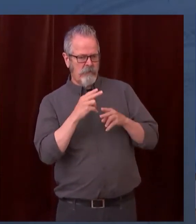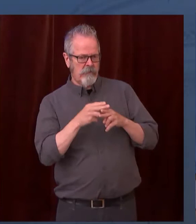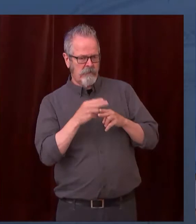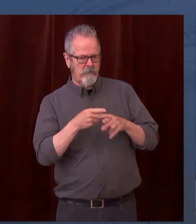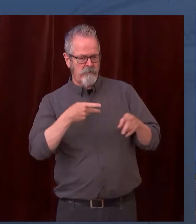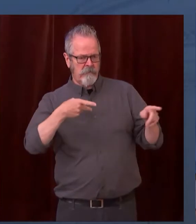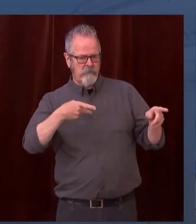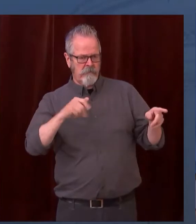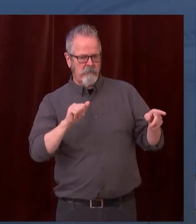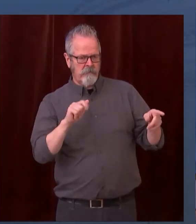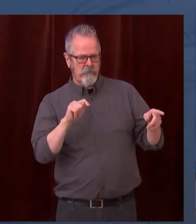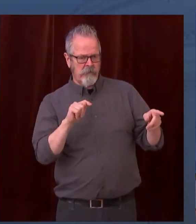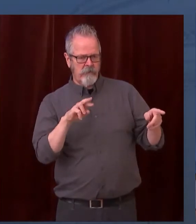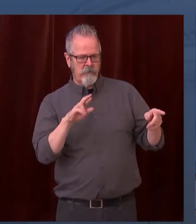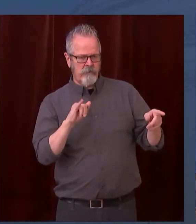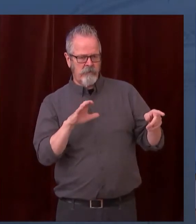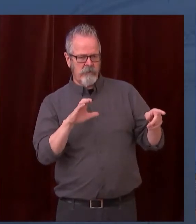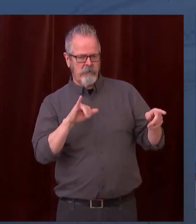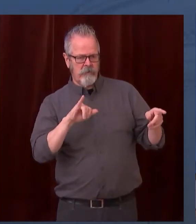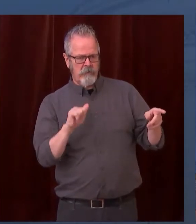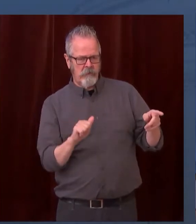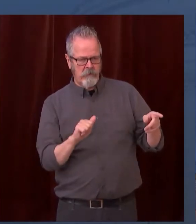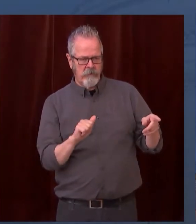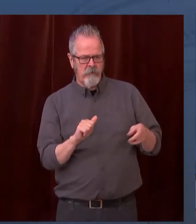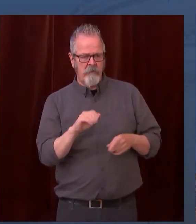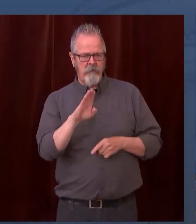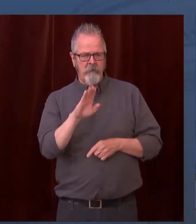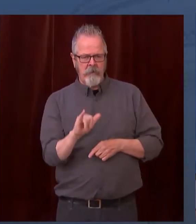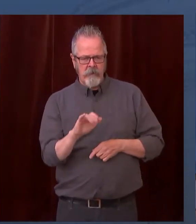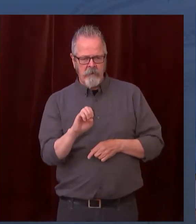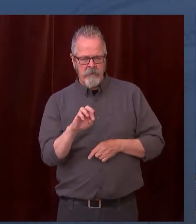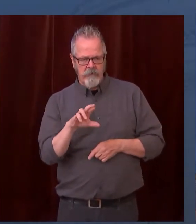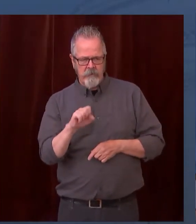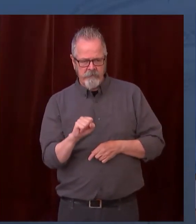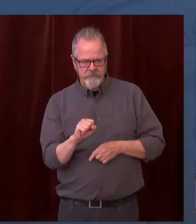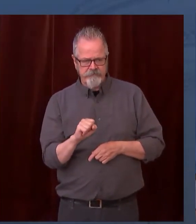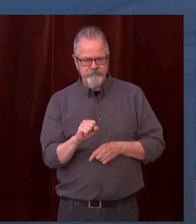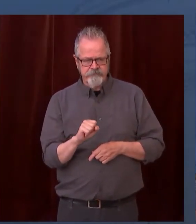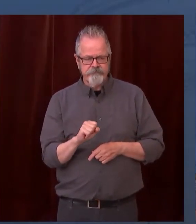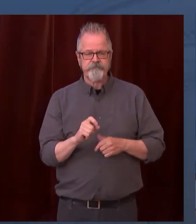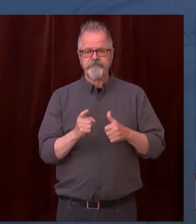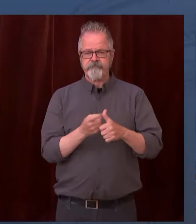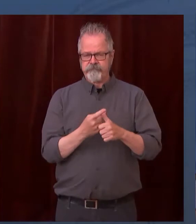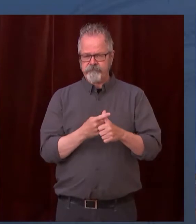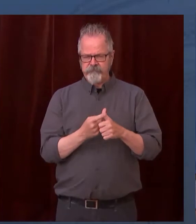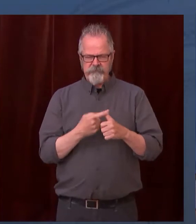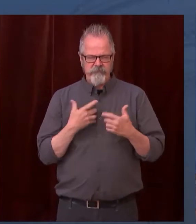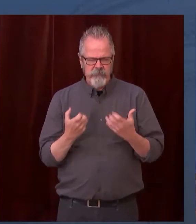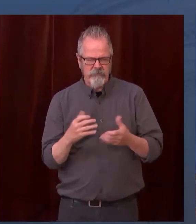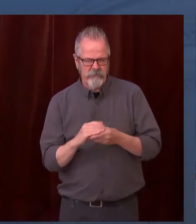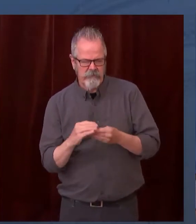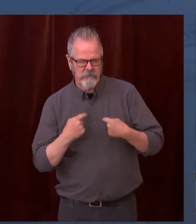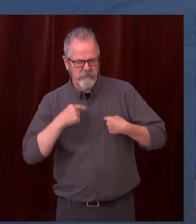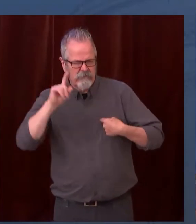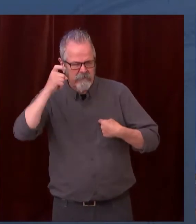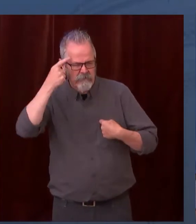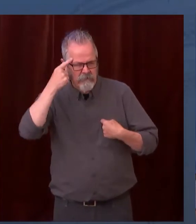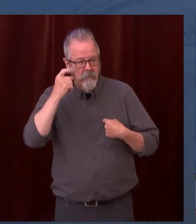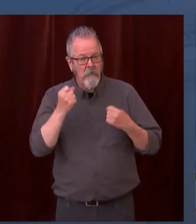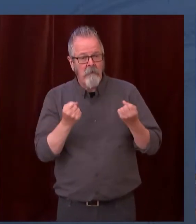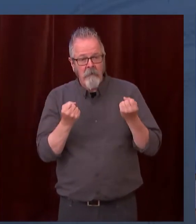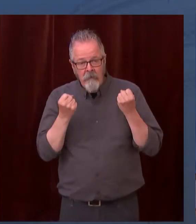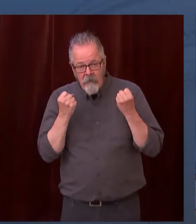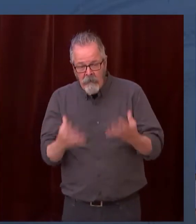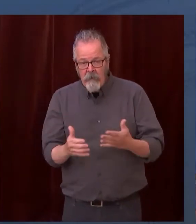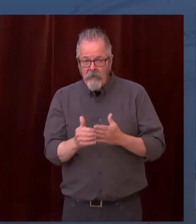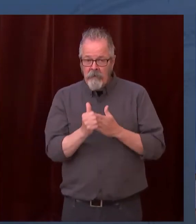of masks. Commissioner Baker, the county has been working on this. The mayor of Sela, Sherry Raymond, I met with, who said